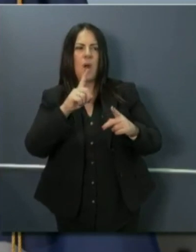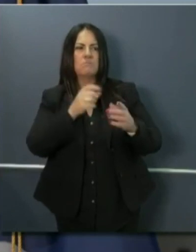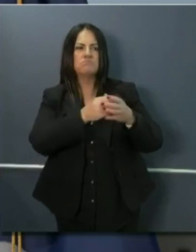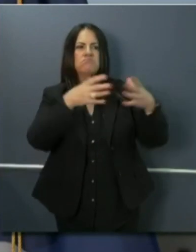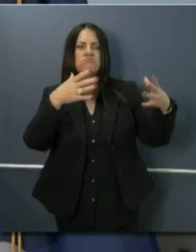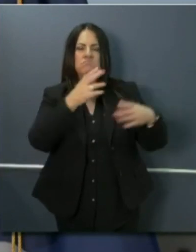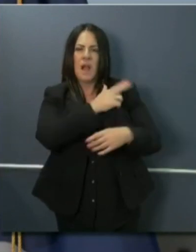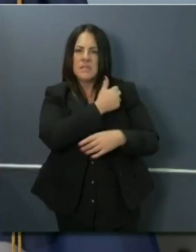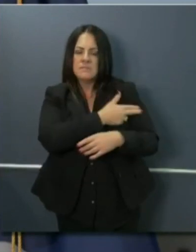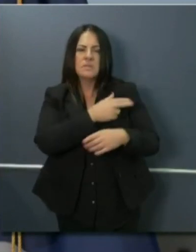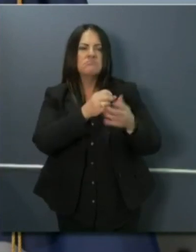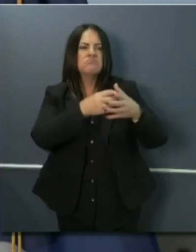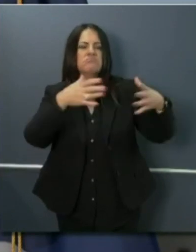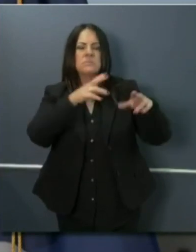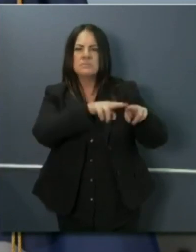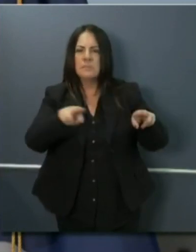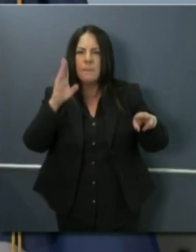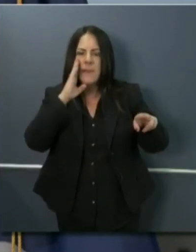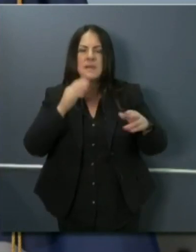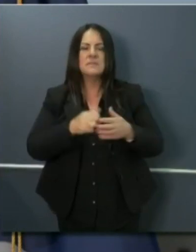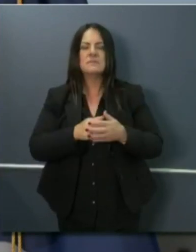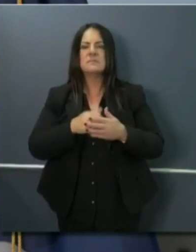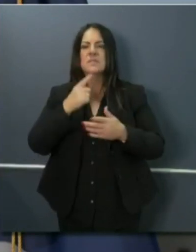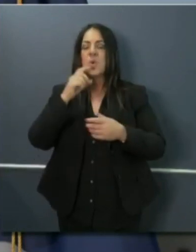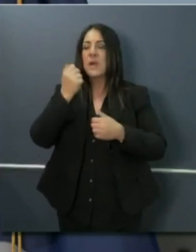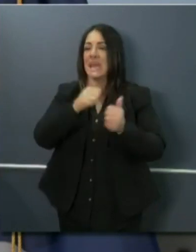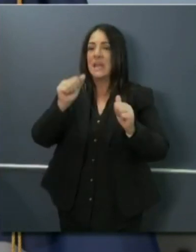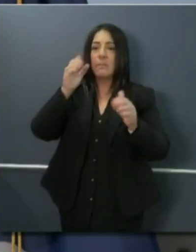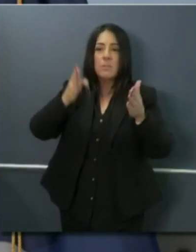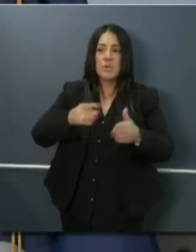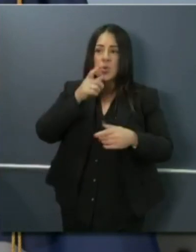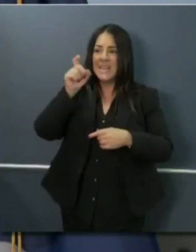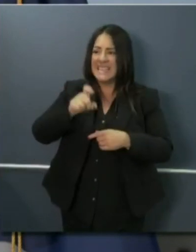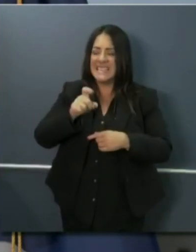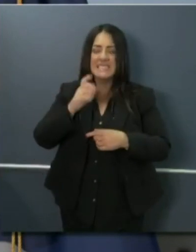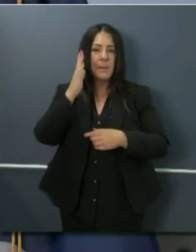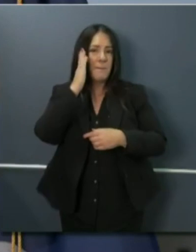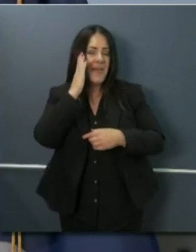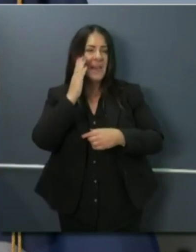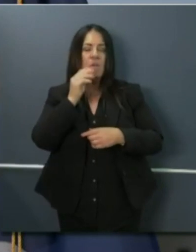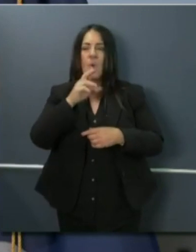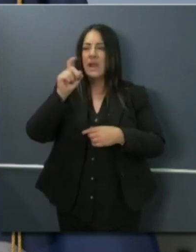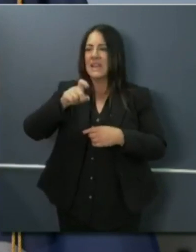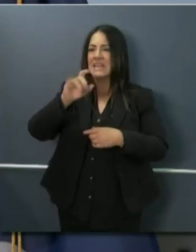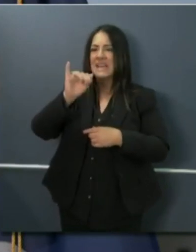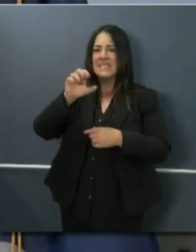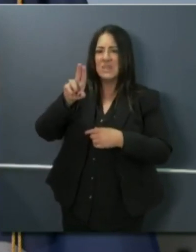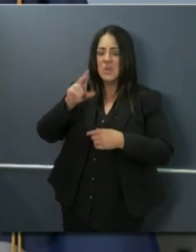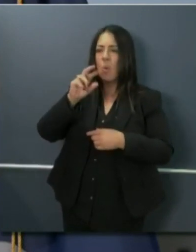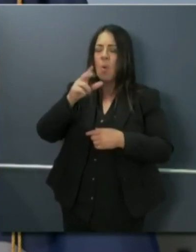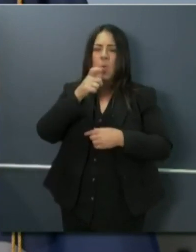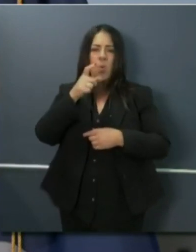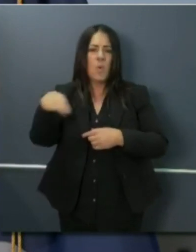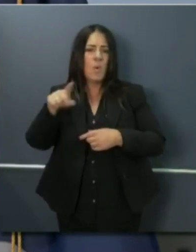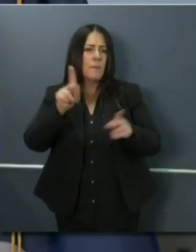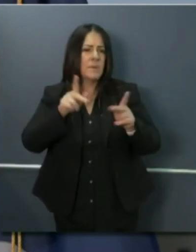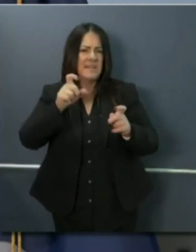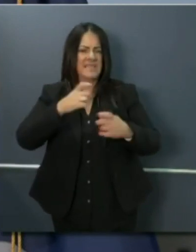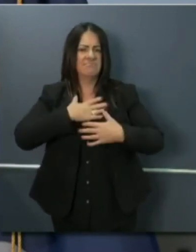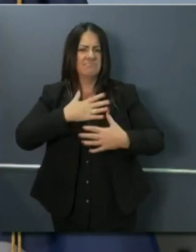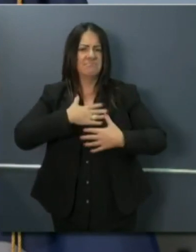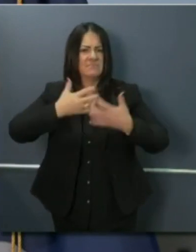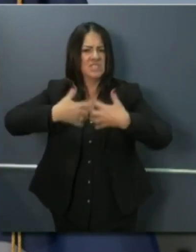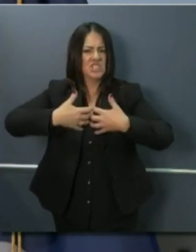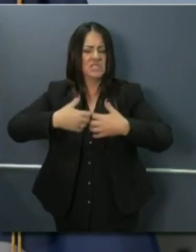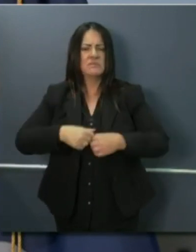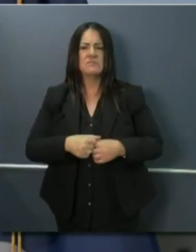who needs a hospital bed today, anyone who needs an ICU bed or needs a ventilator, and our efforts to increase staff,